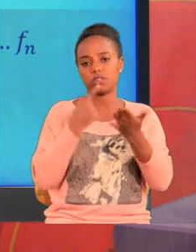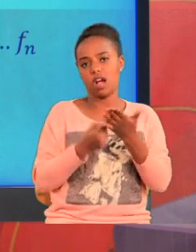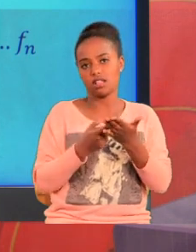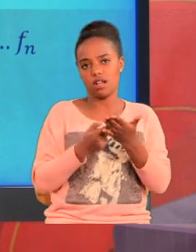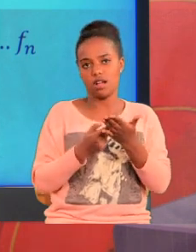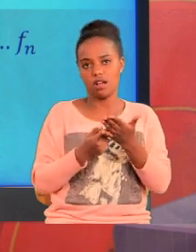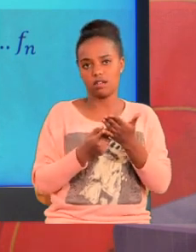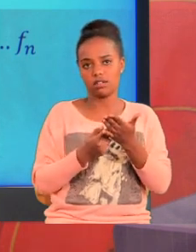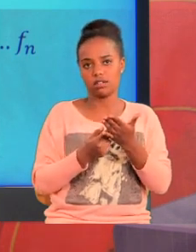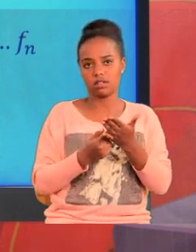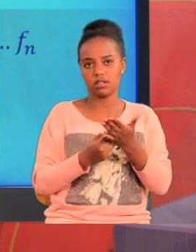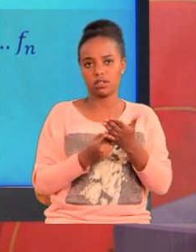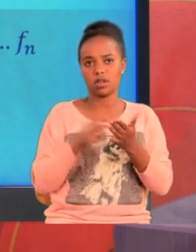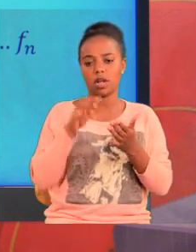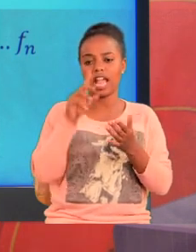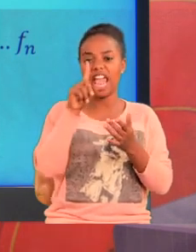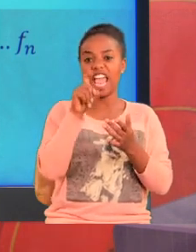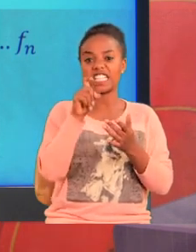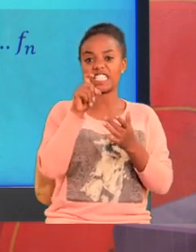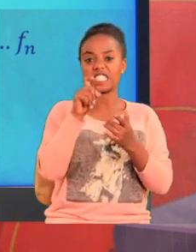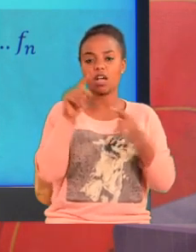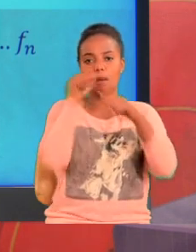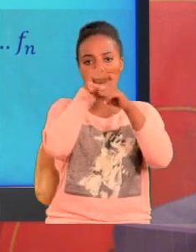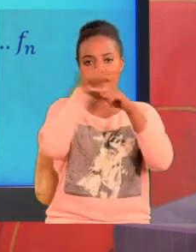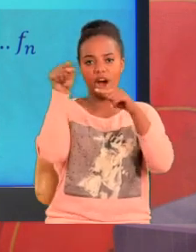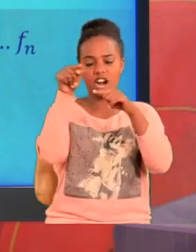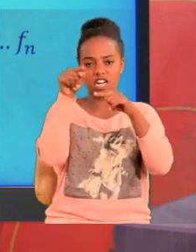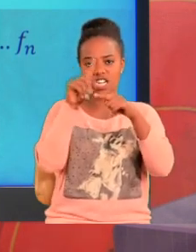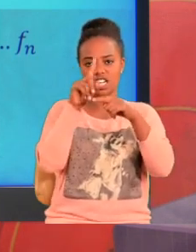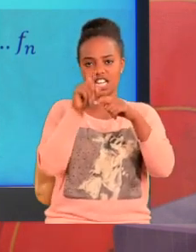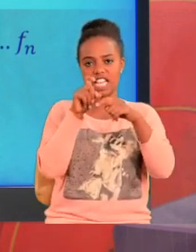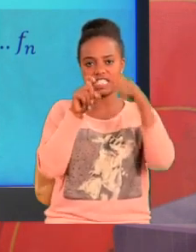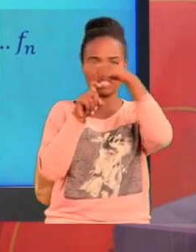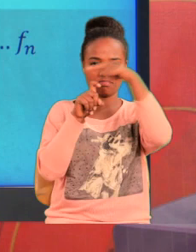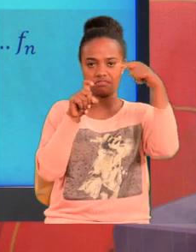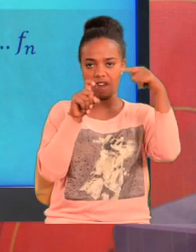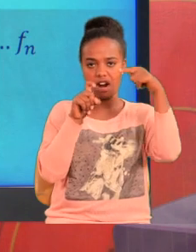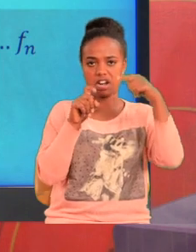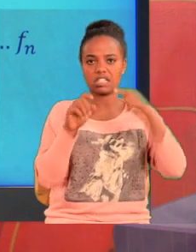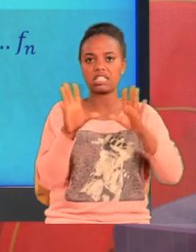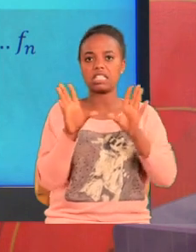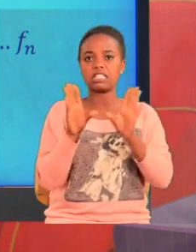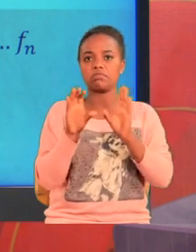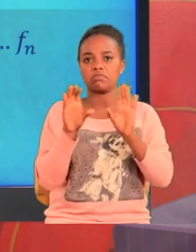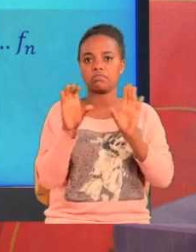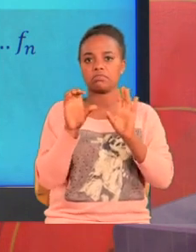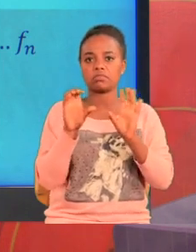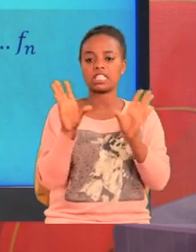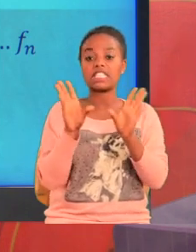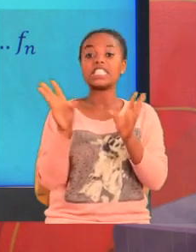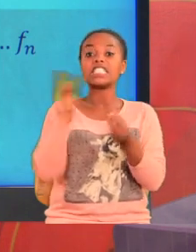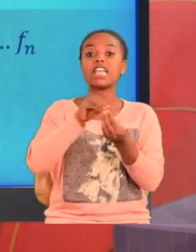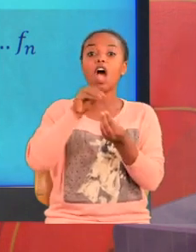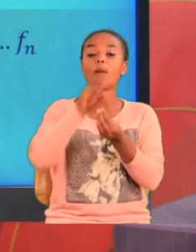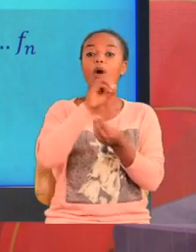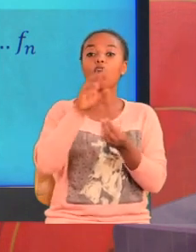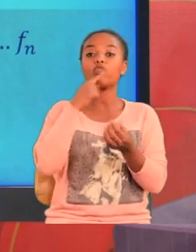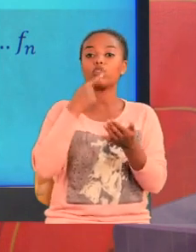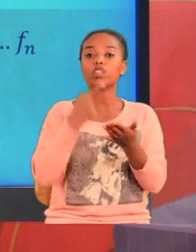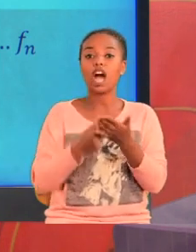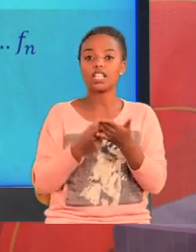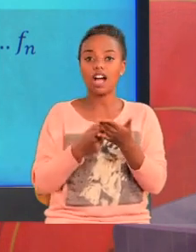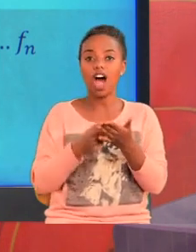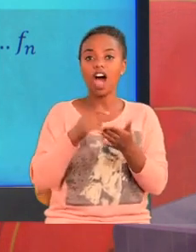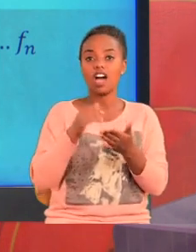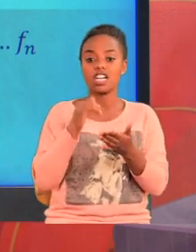Mean or x bar of a set of data is equal to the sum of the data items